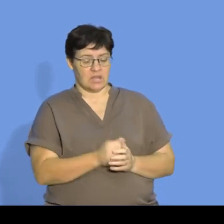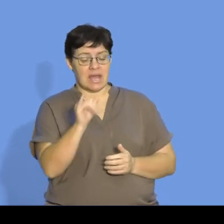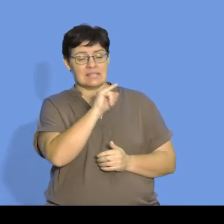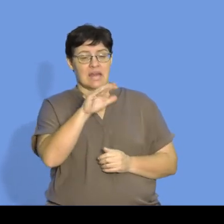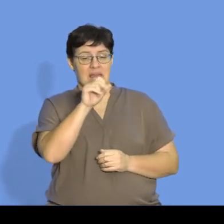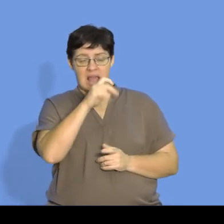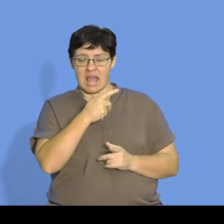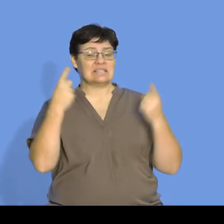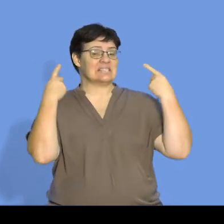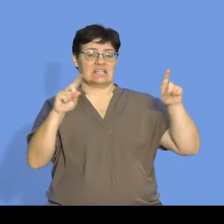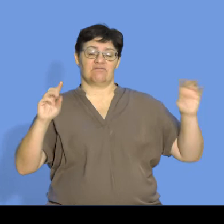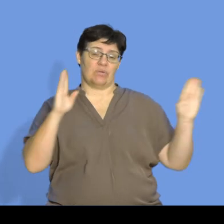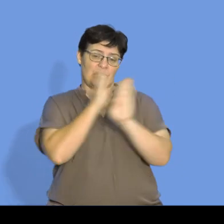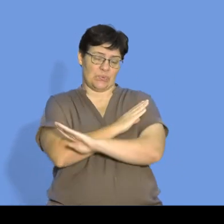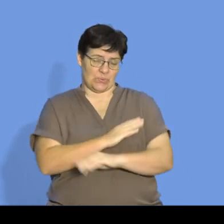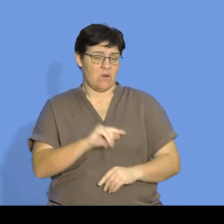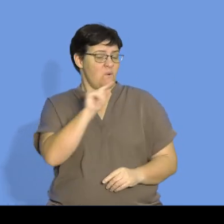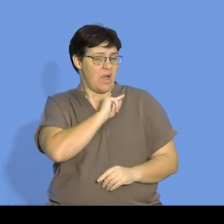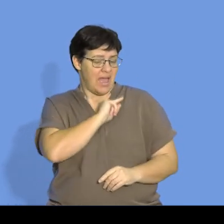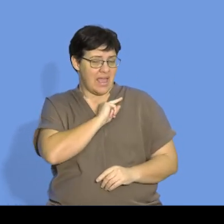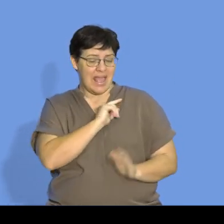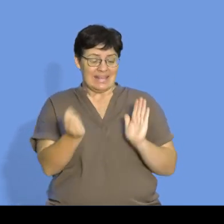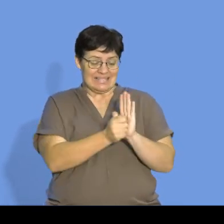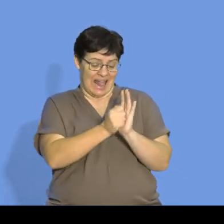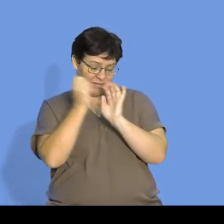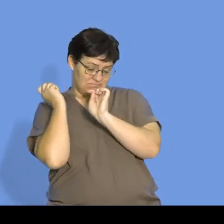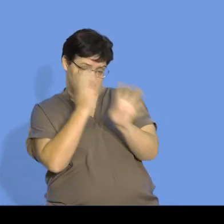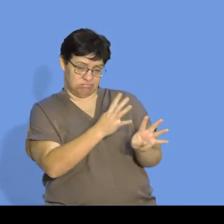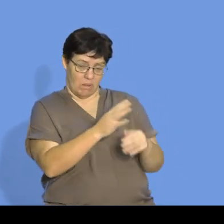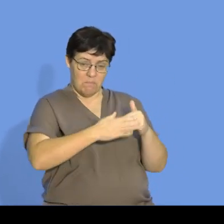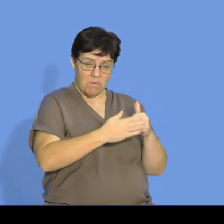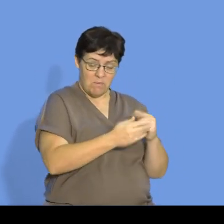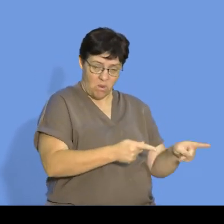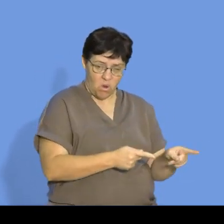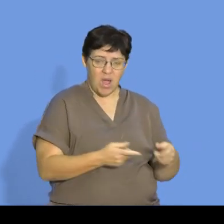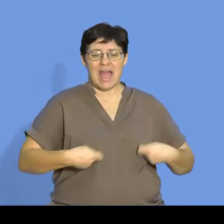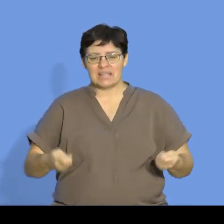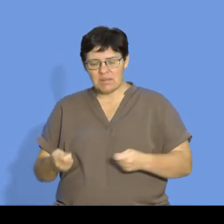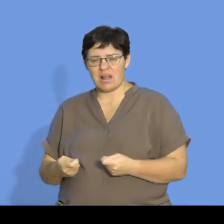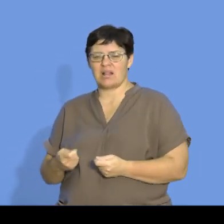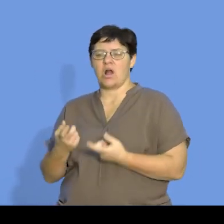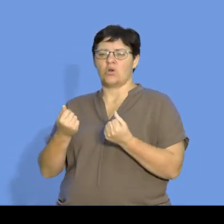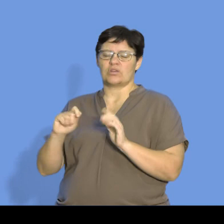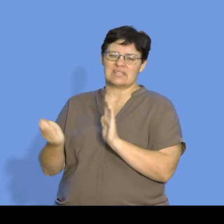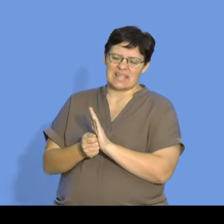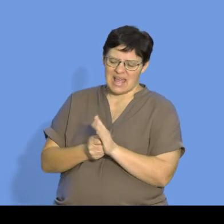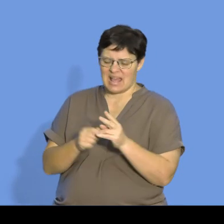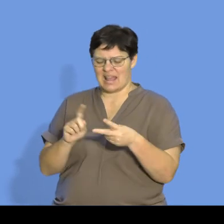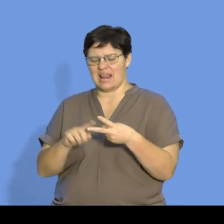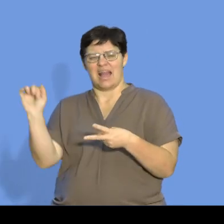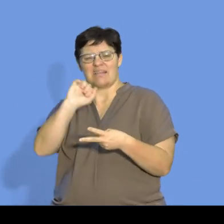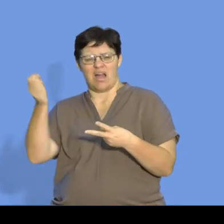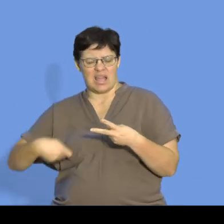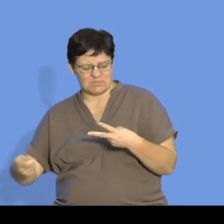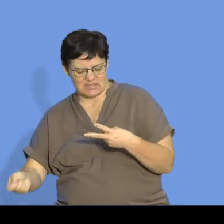here's our response. Zanella's efforts were not successful because even though the sales increased, expenses such as cost